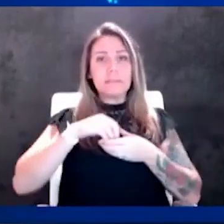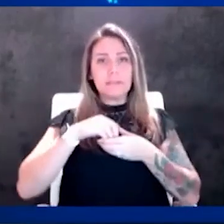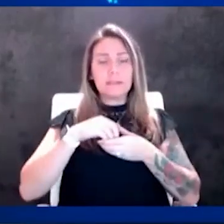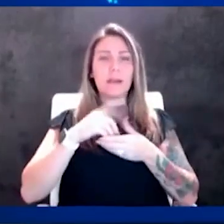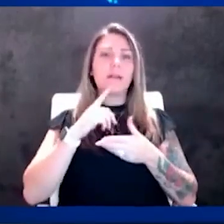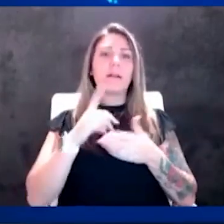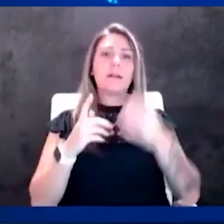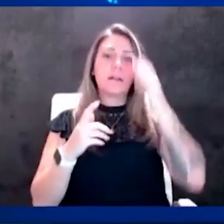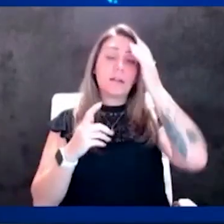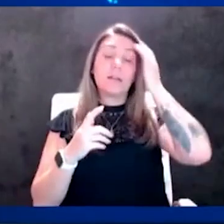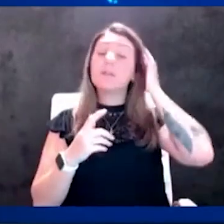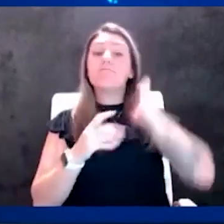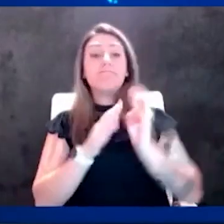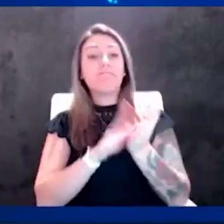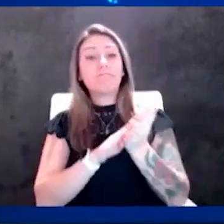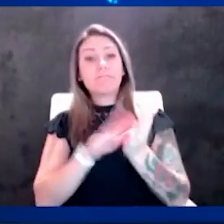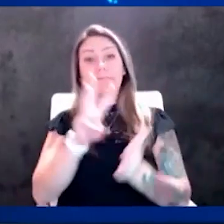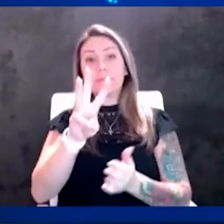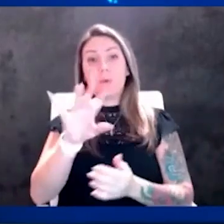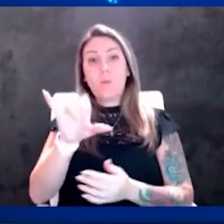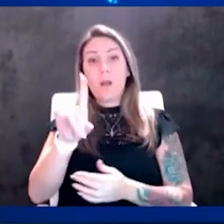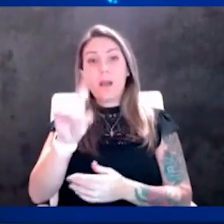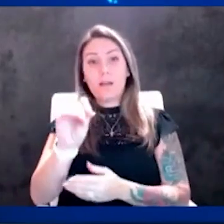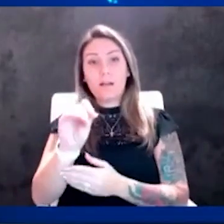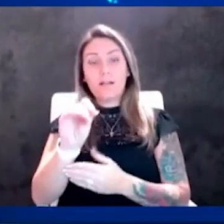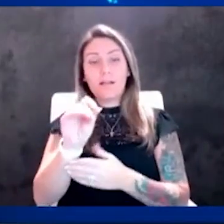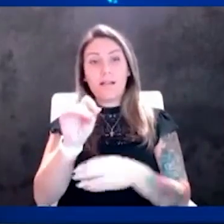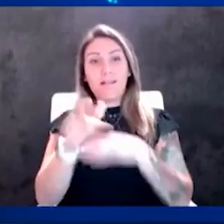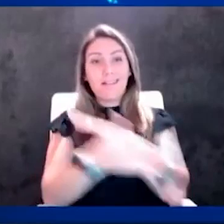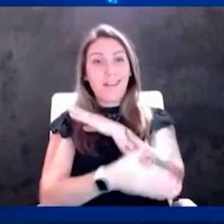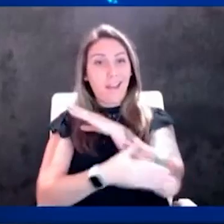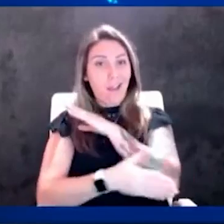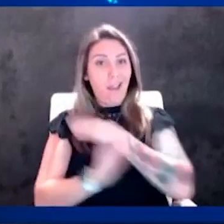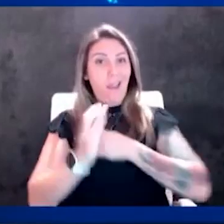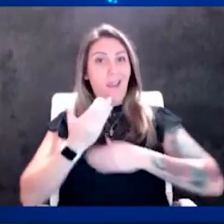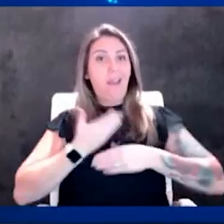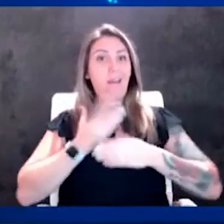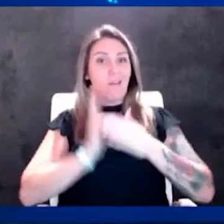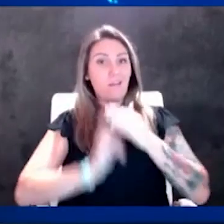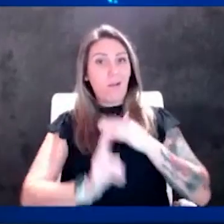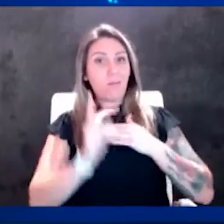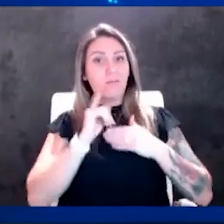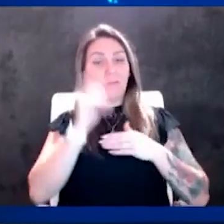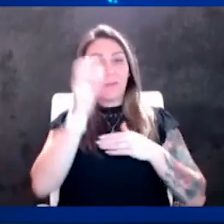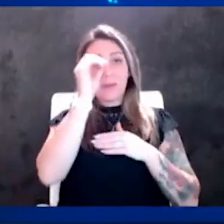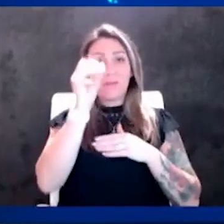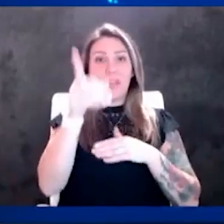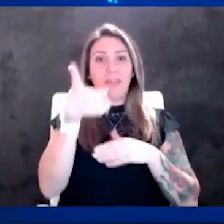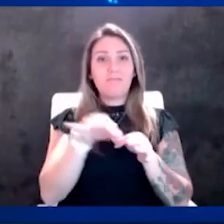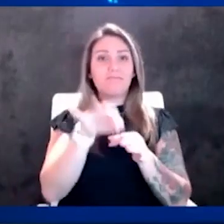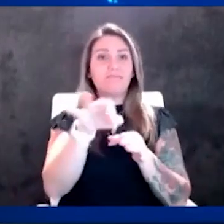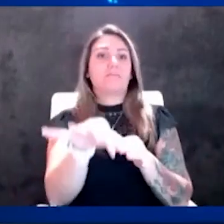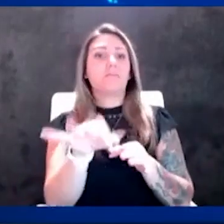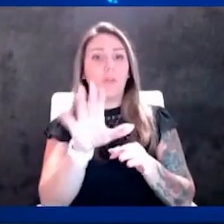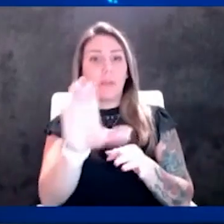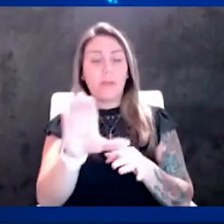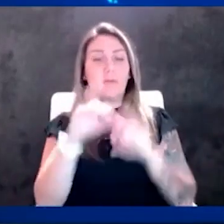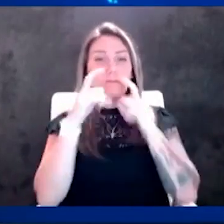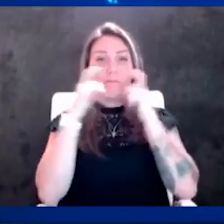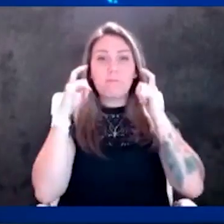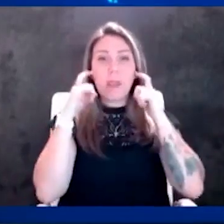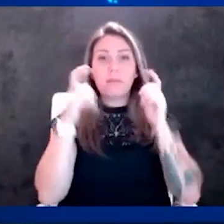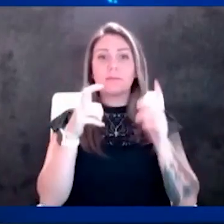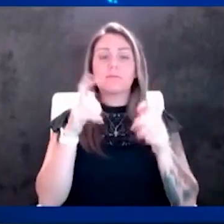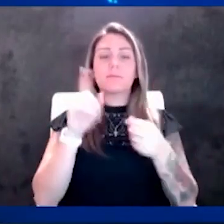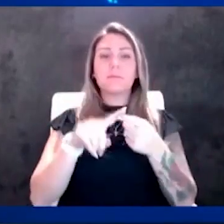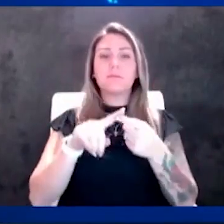to Wyandotte County, who, at least in our humble opinion, because they've extended their mask mandate to January the 6th, I think